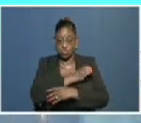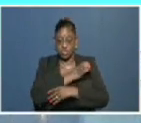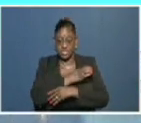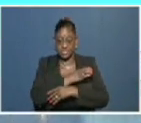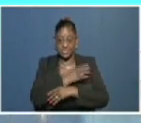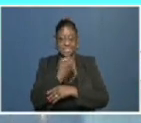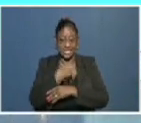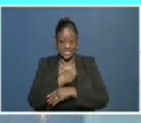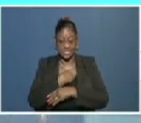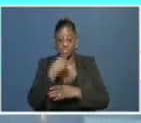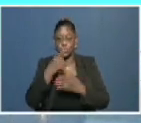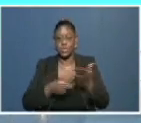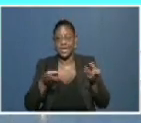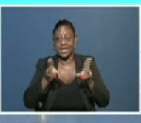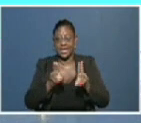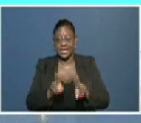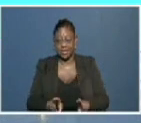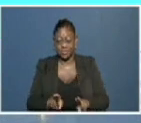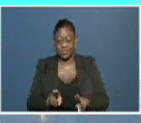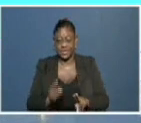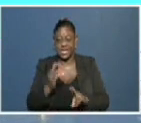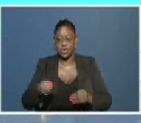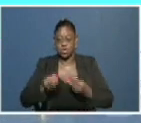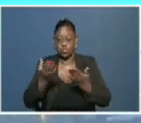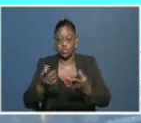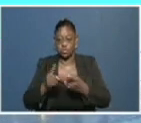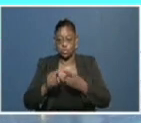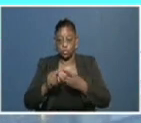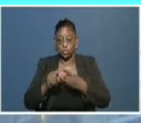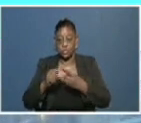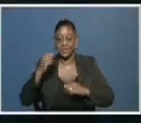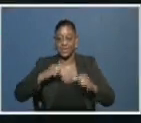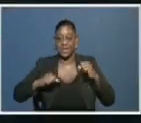more about the awardee and his contributions to Bahamian theater.